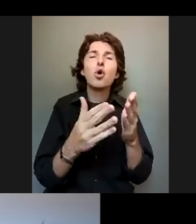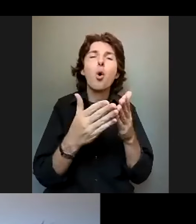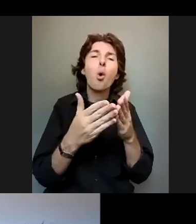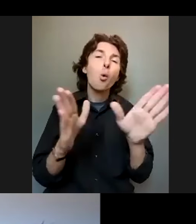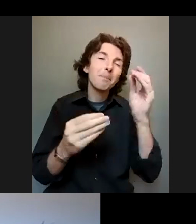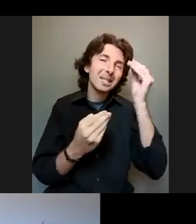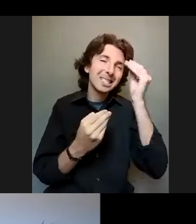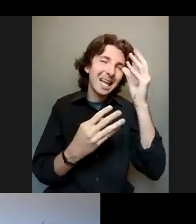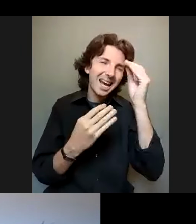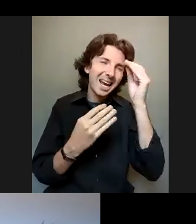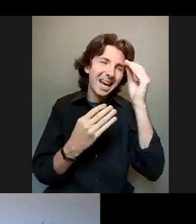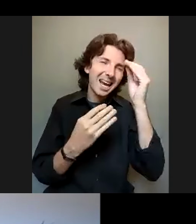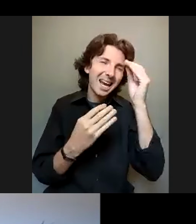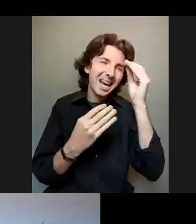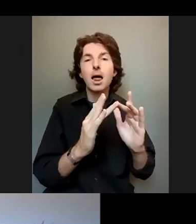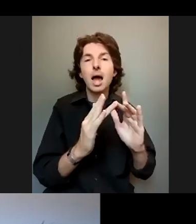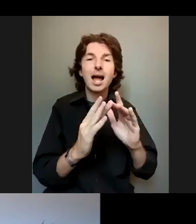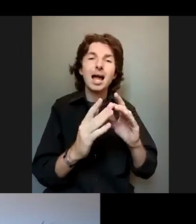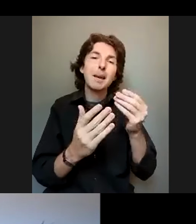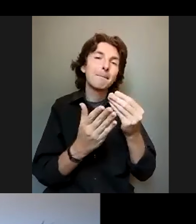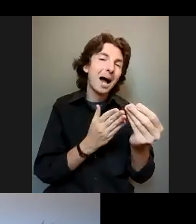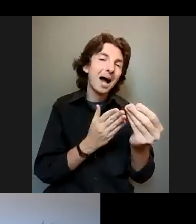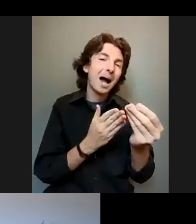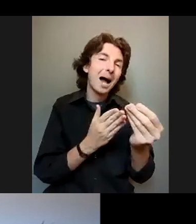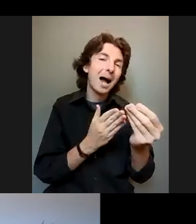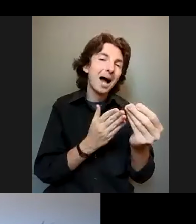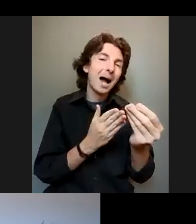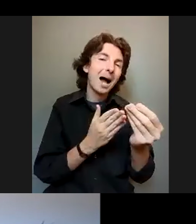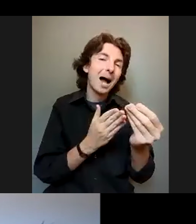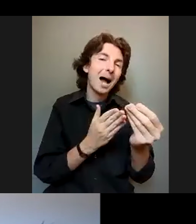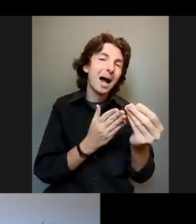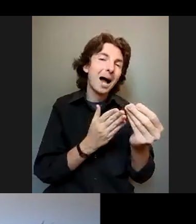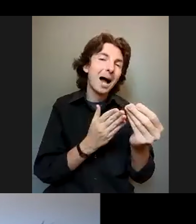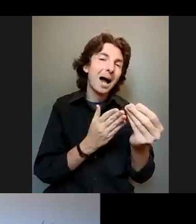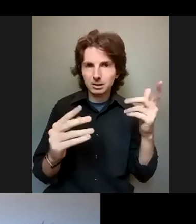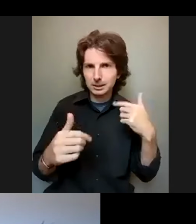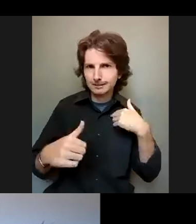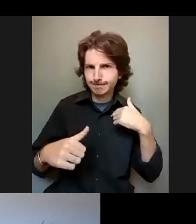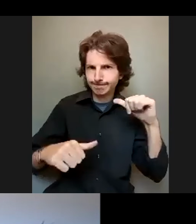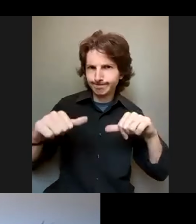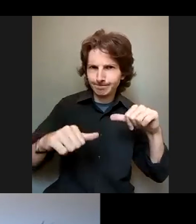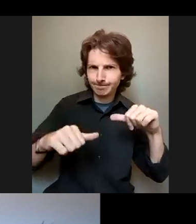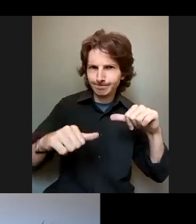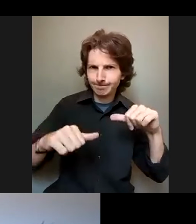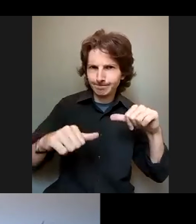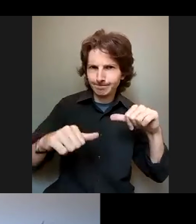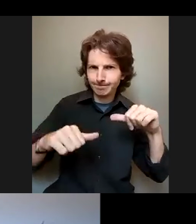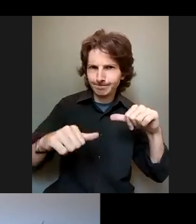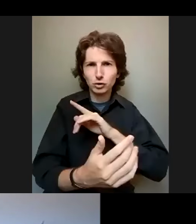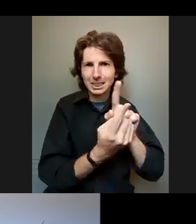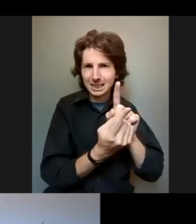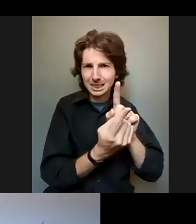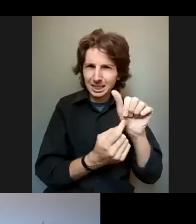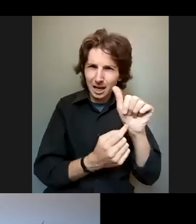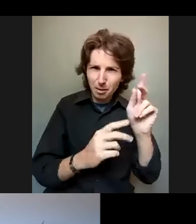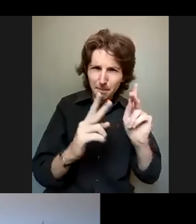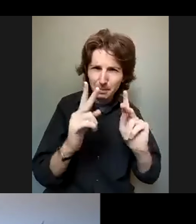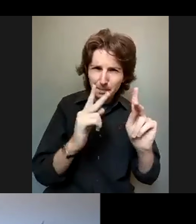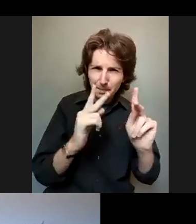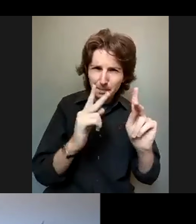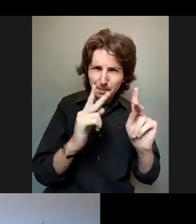sell. So I'm not sure if anyone that you've met with before has gone into that aspect of it with